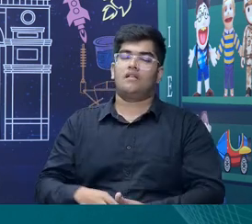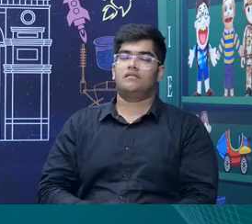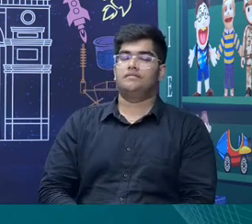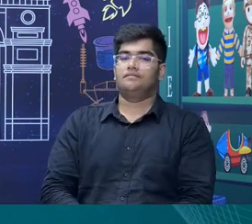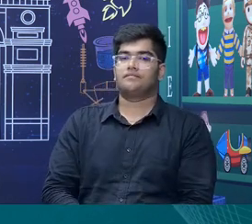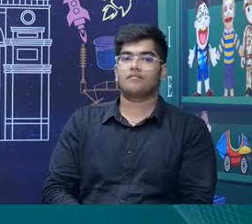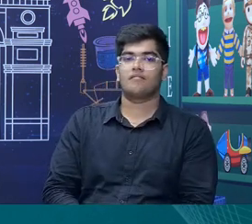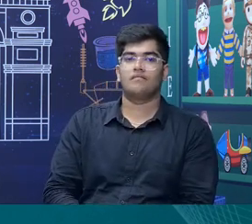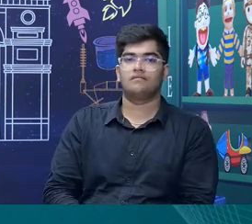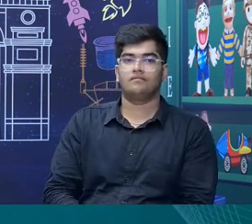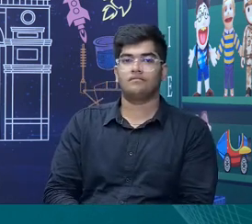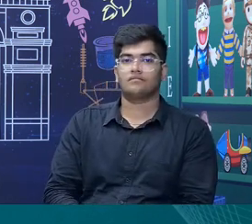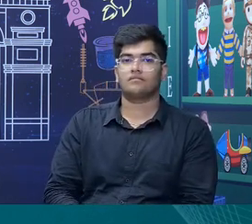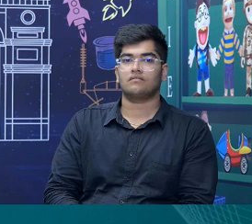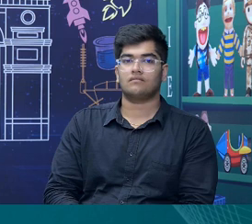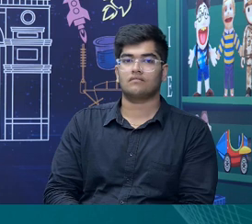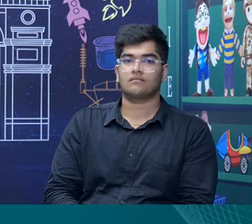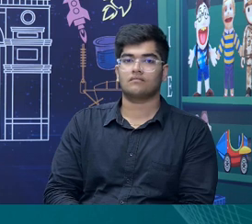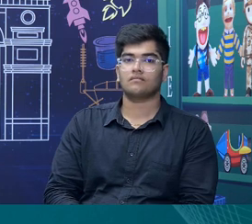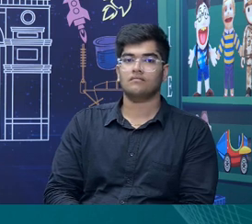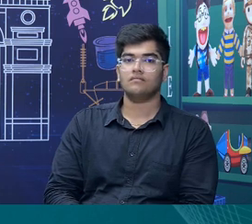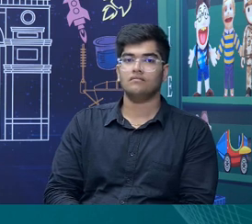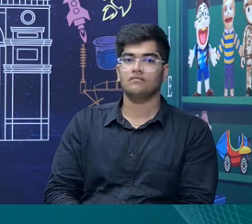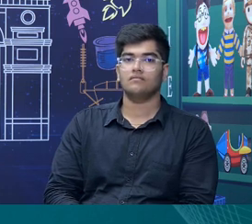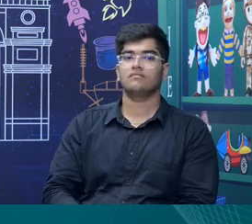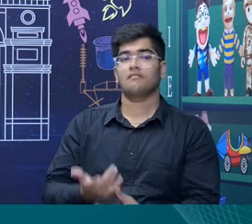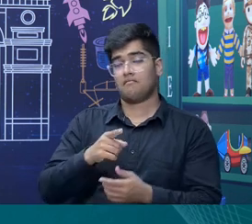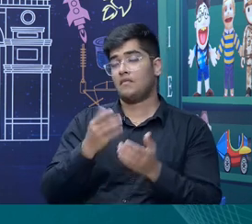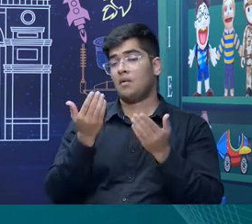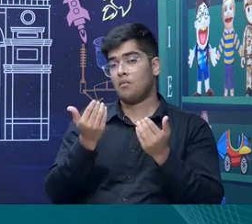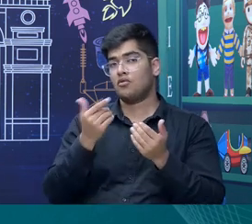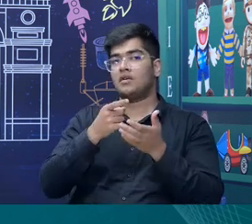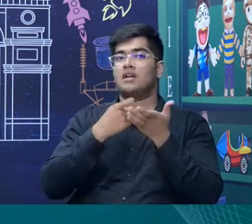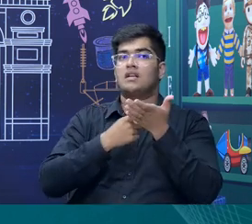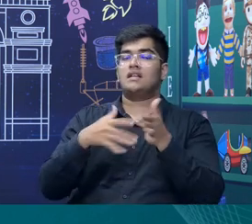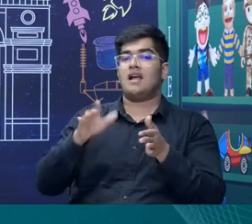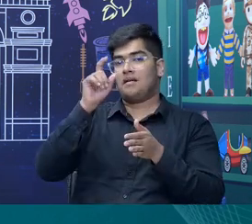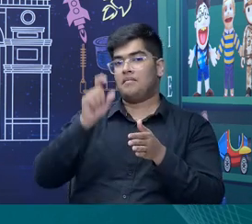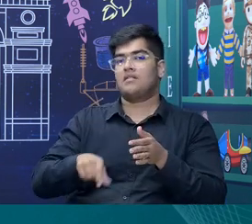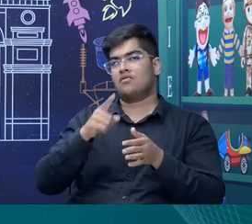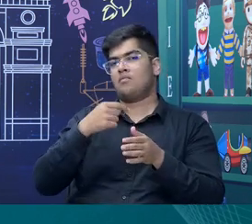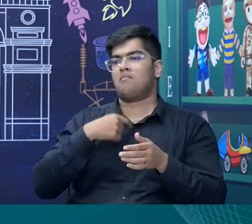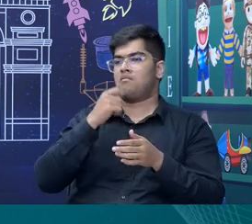partner though it could be possible that the retiring partner may say no